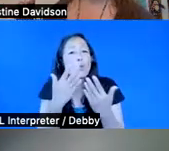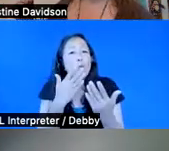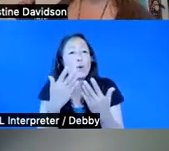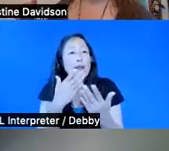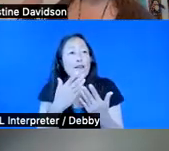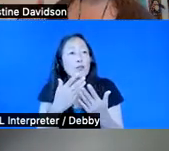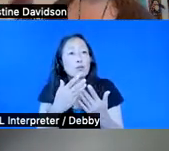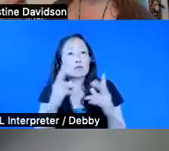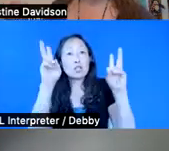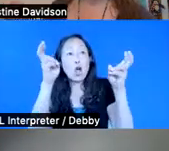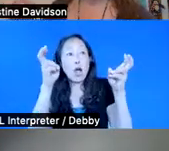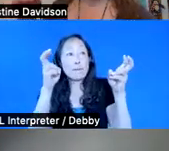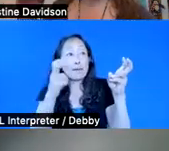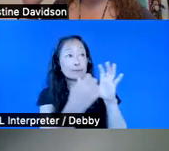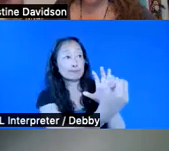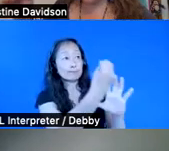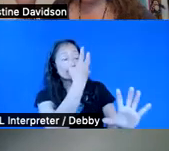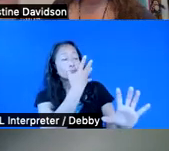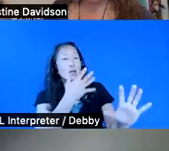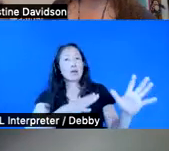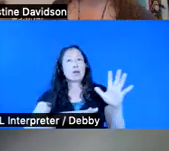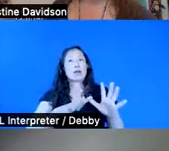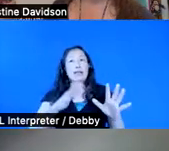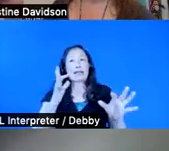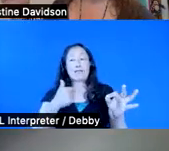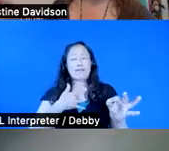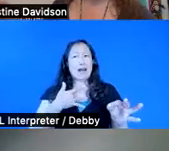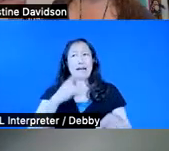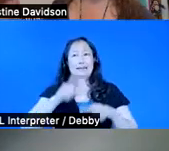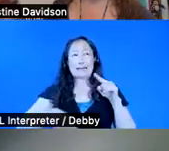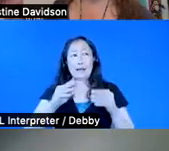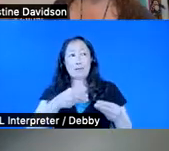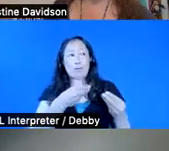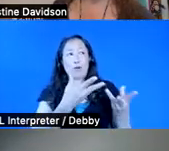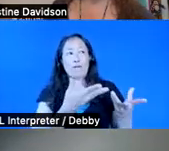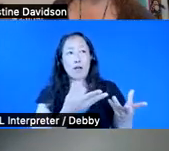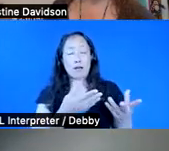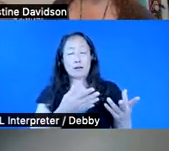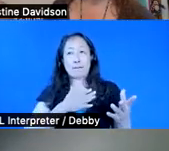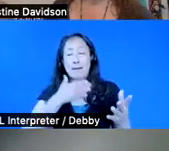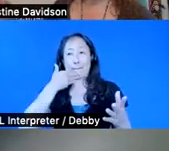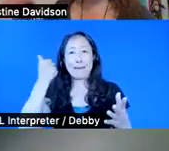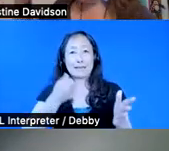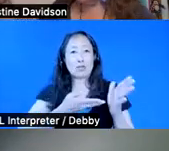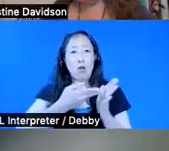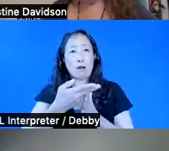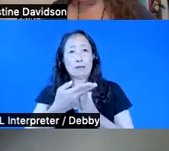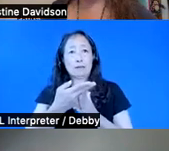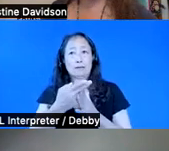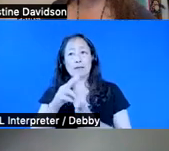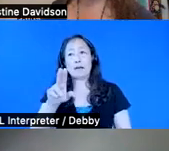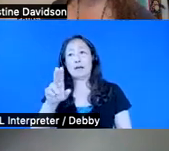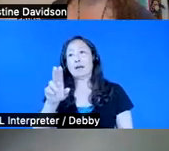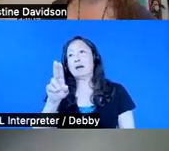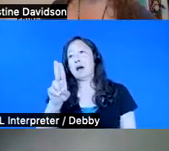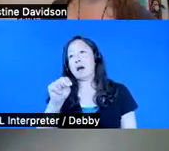thing is, if you can't provide your most honest, best bias support advocacy to that person, you want to